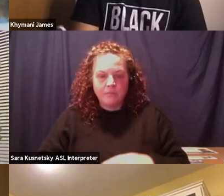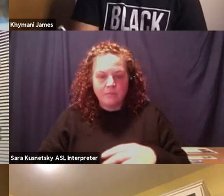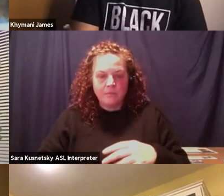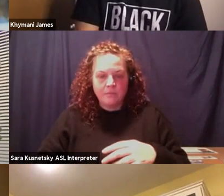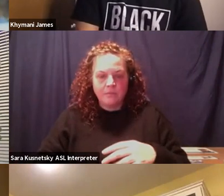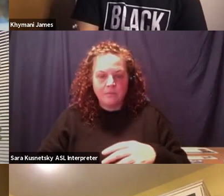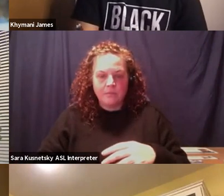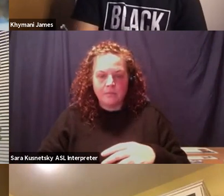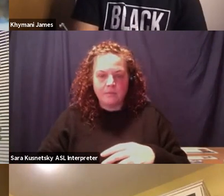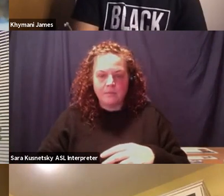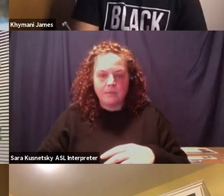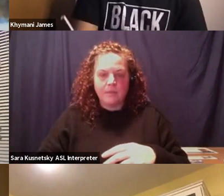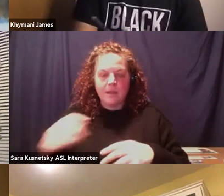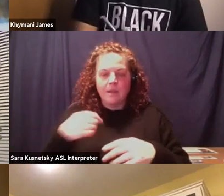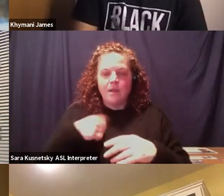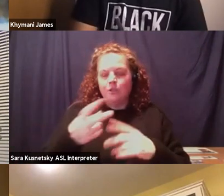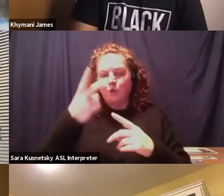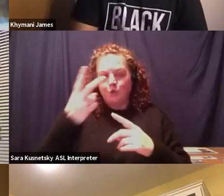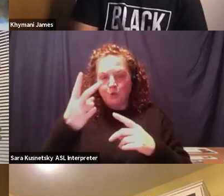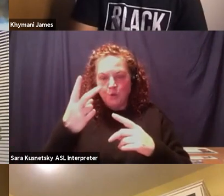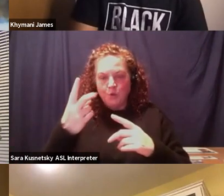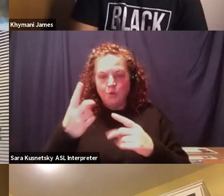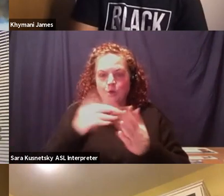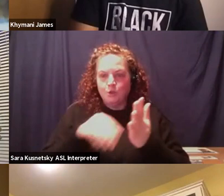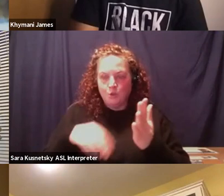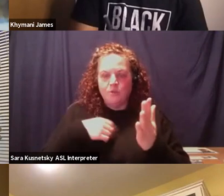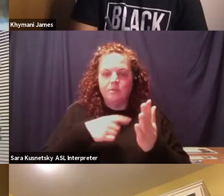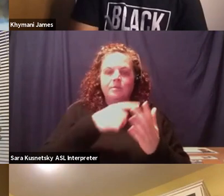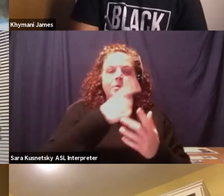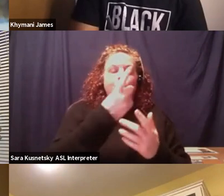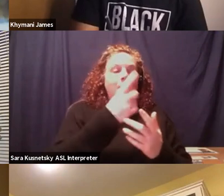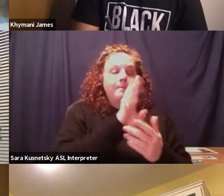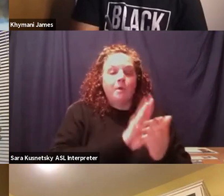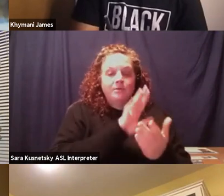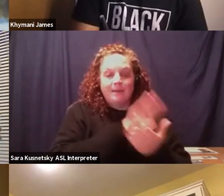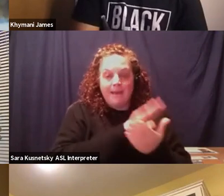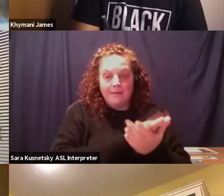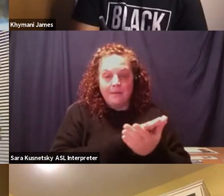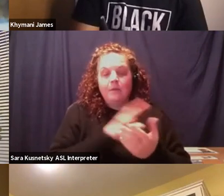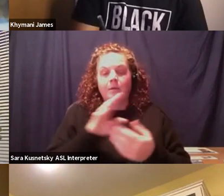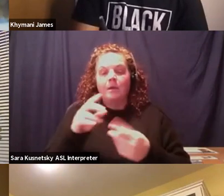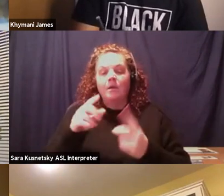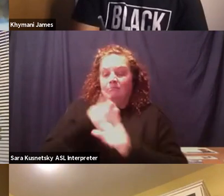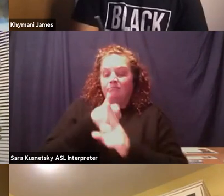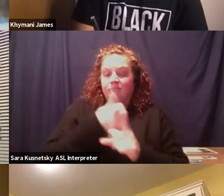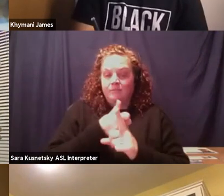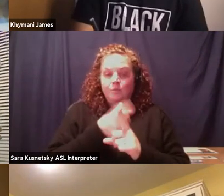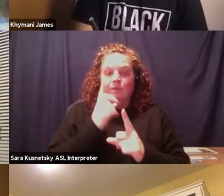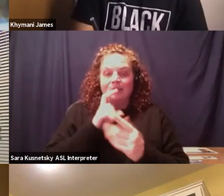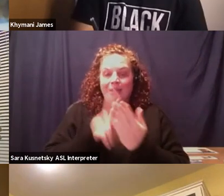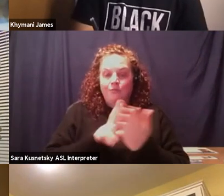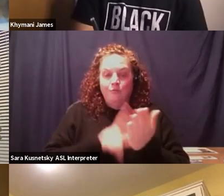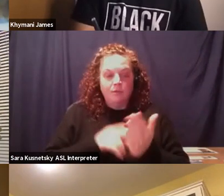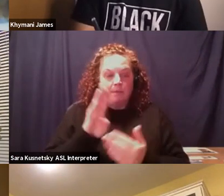one at Blackstone Elementary. Suleika was enrolled in Boston Public Schools at Sumner Elementary when